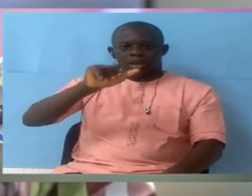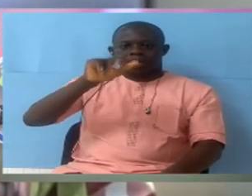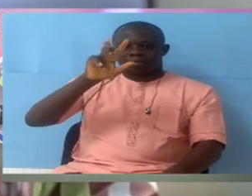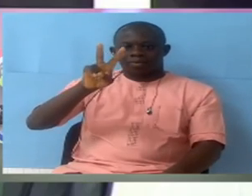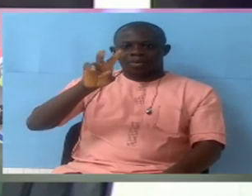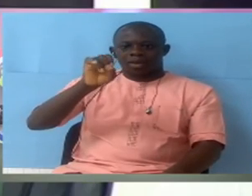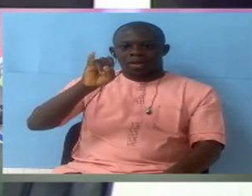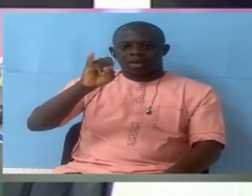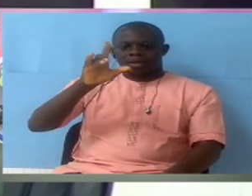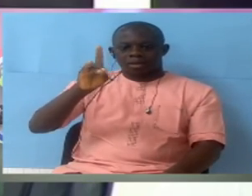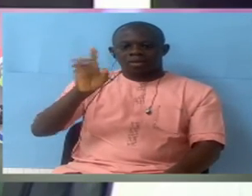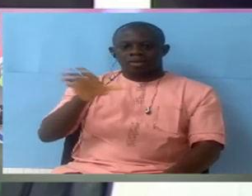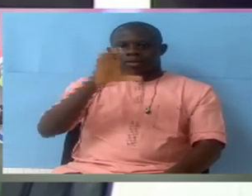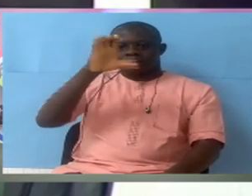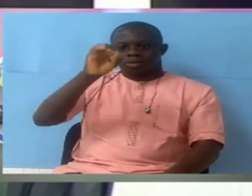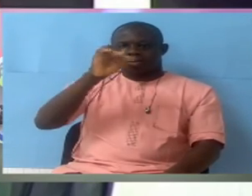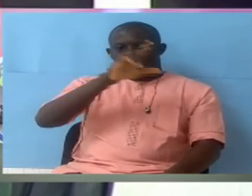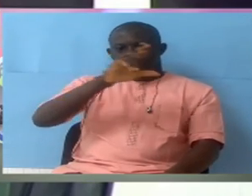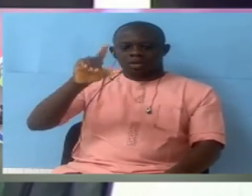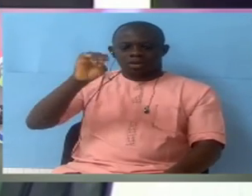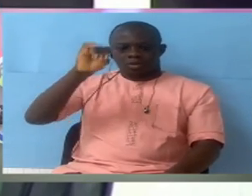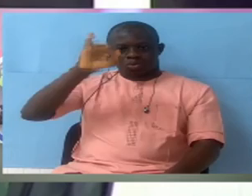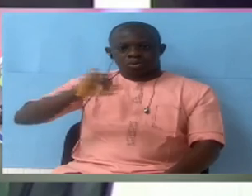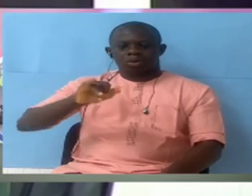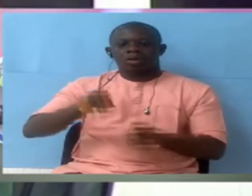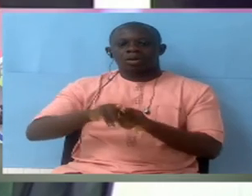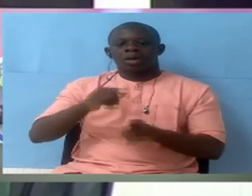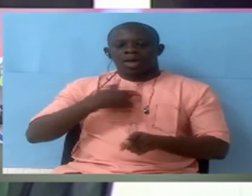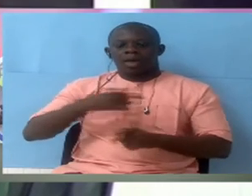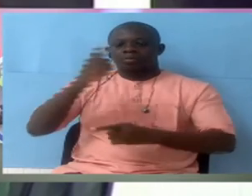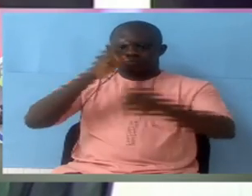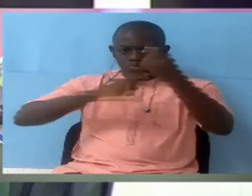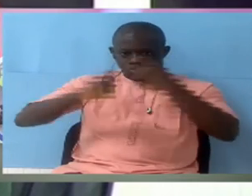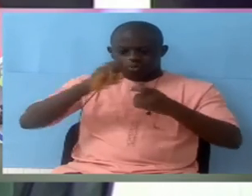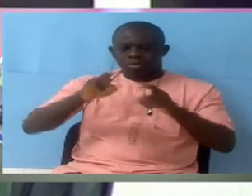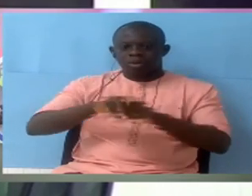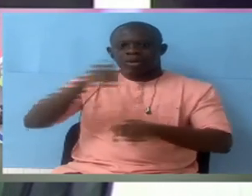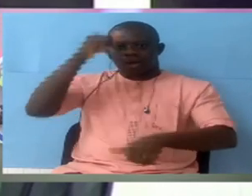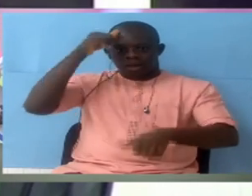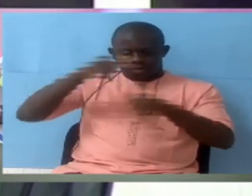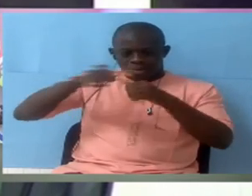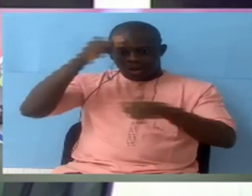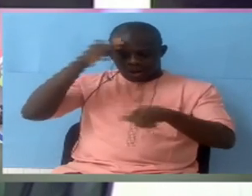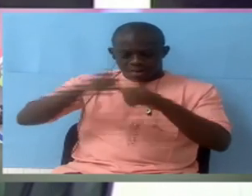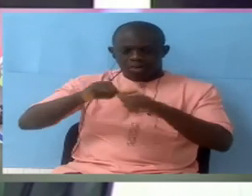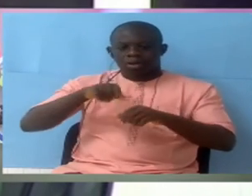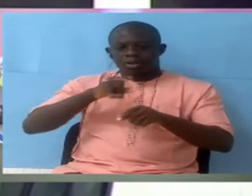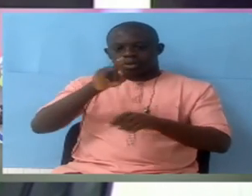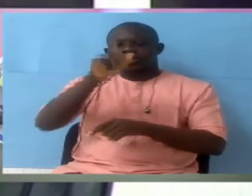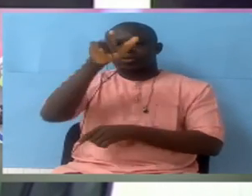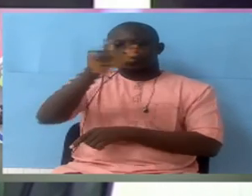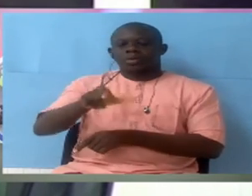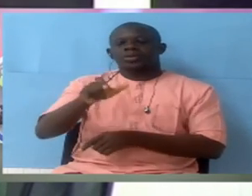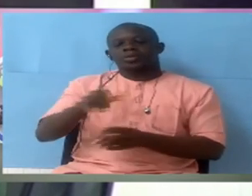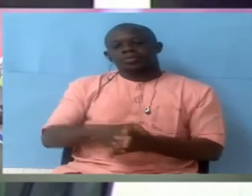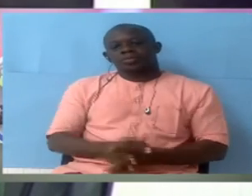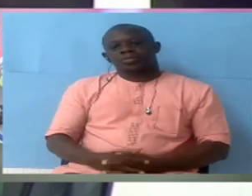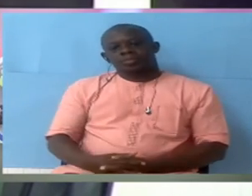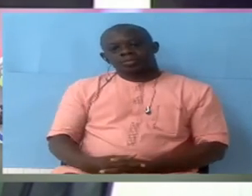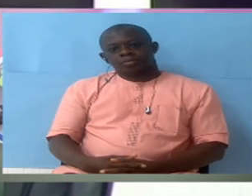wax na David Koli. And I repeatedly be reminding him. bantu wat nako diko